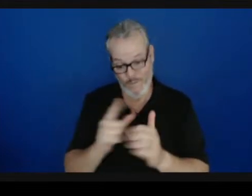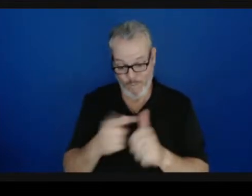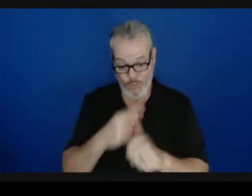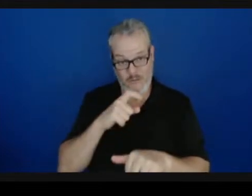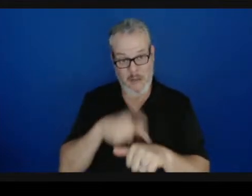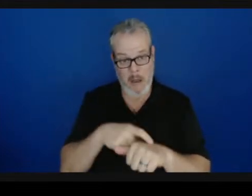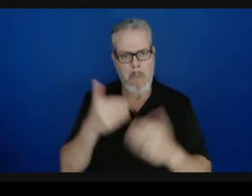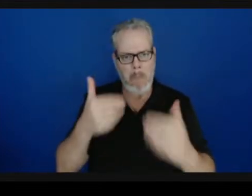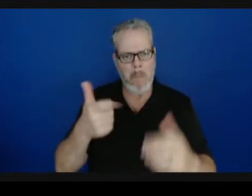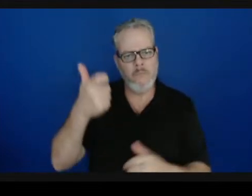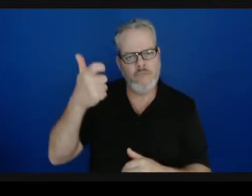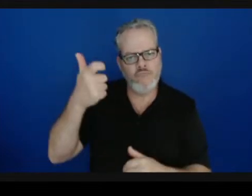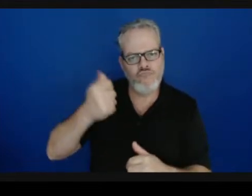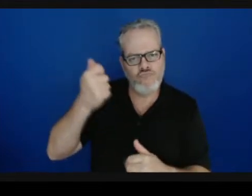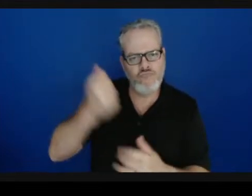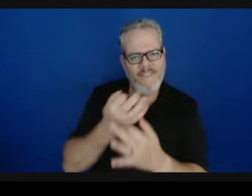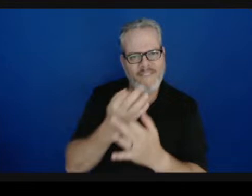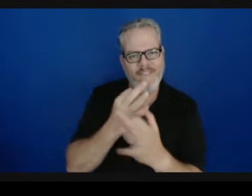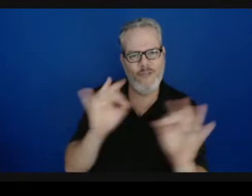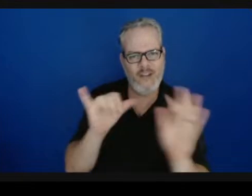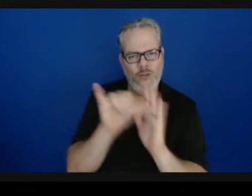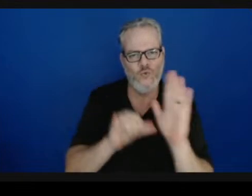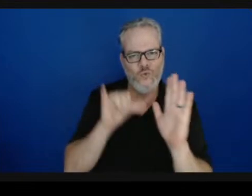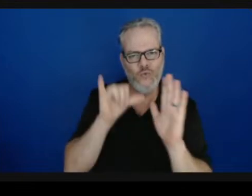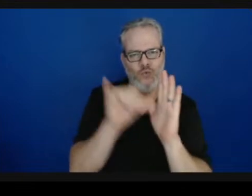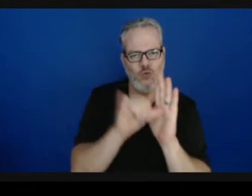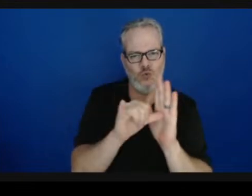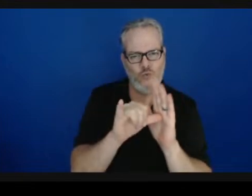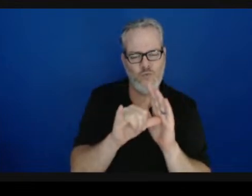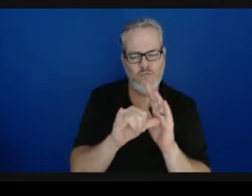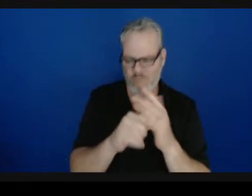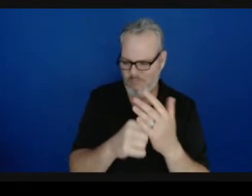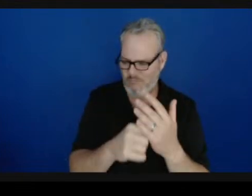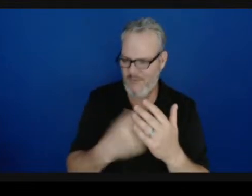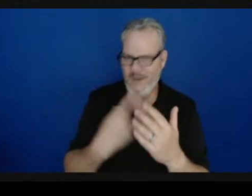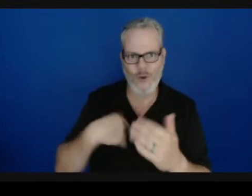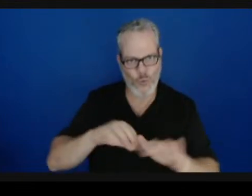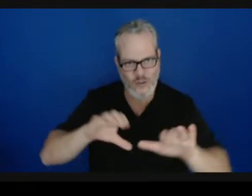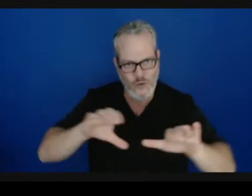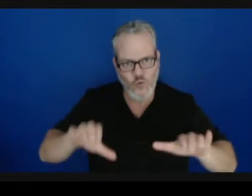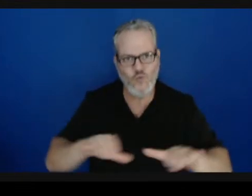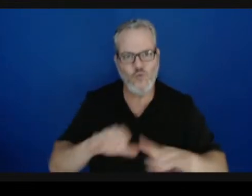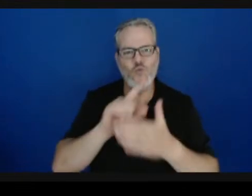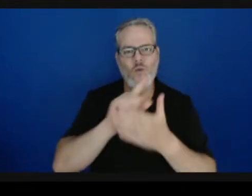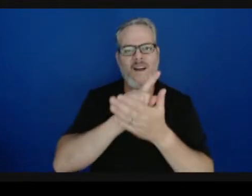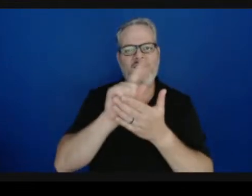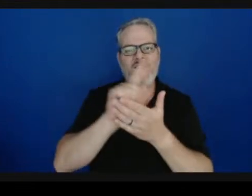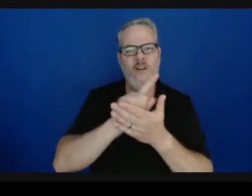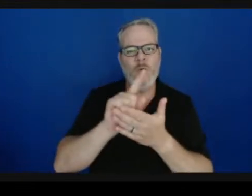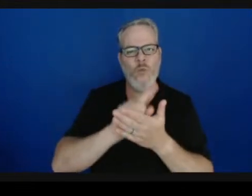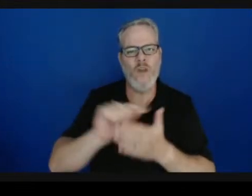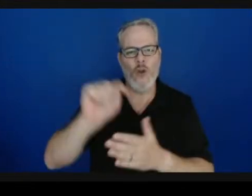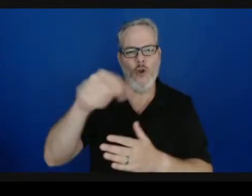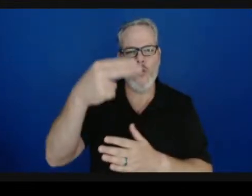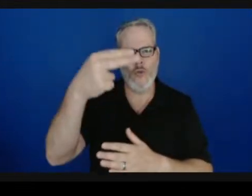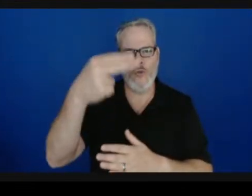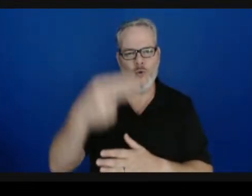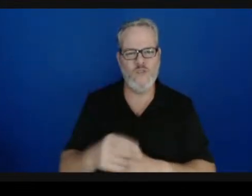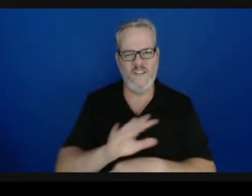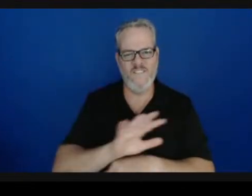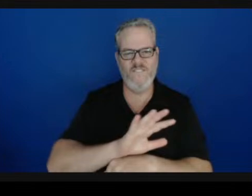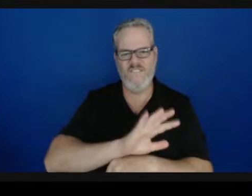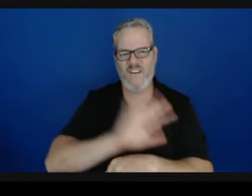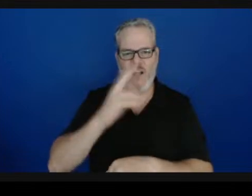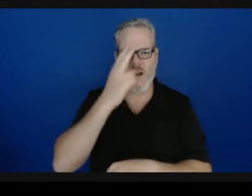free on YouTube. And yeah, we do this every week, Thursday at 5 p.m. Hawaii Standard Time. We go over the